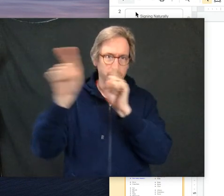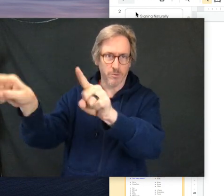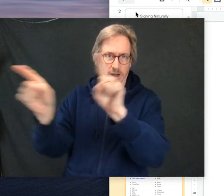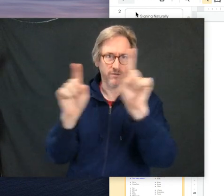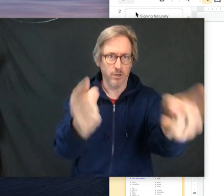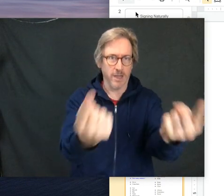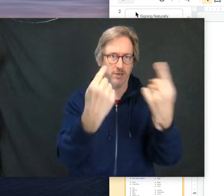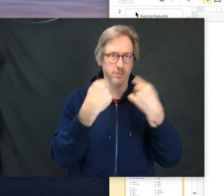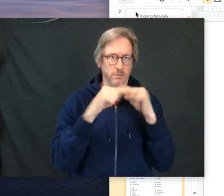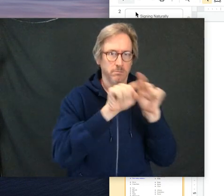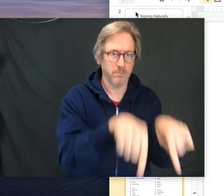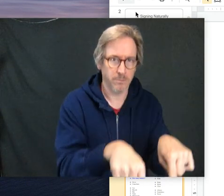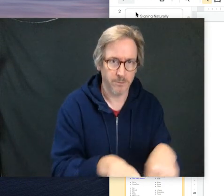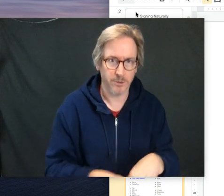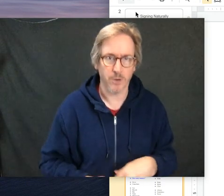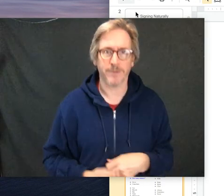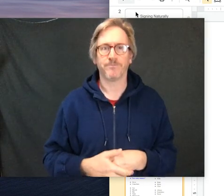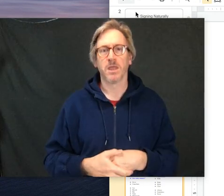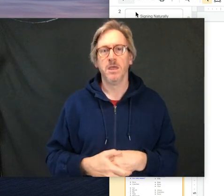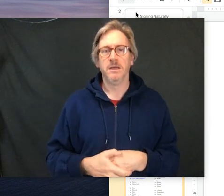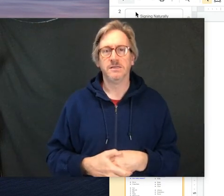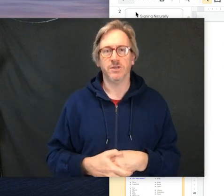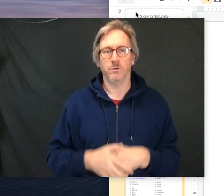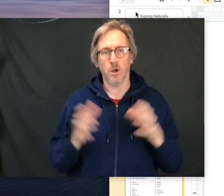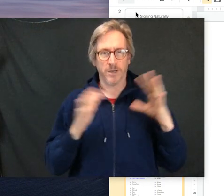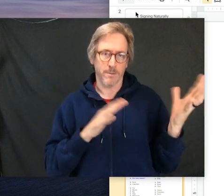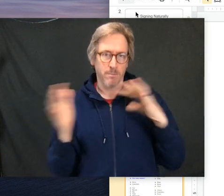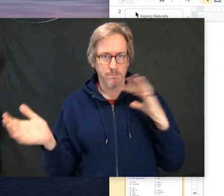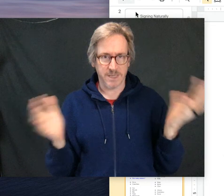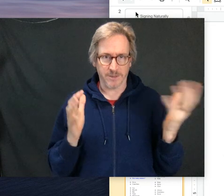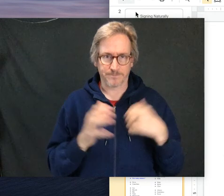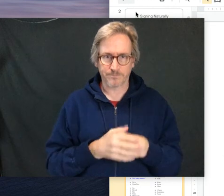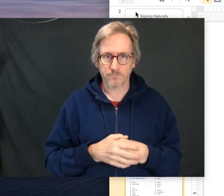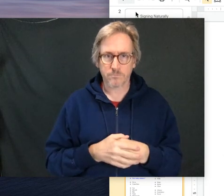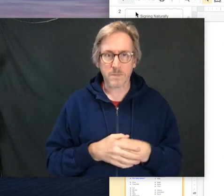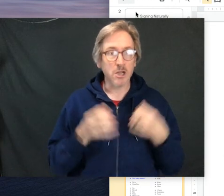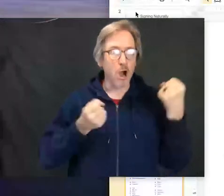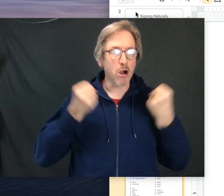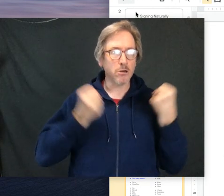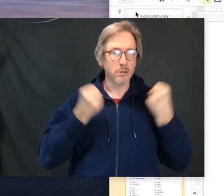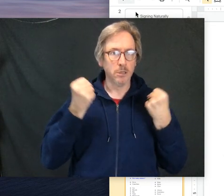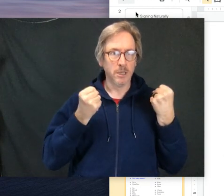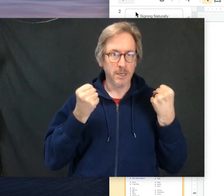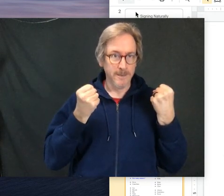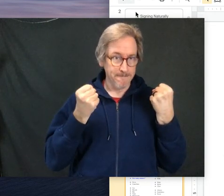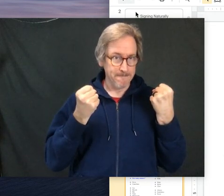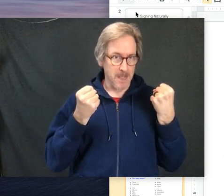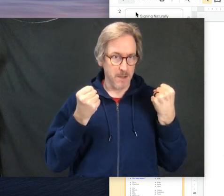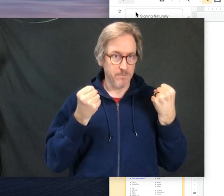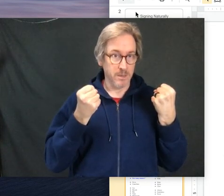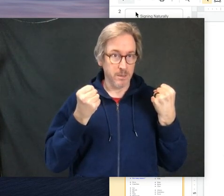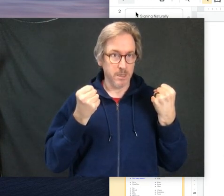agrees with whatever location you're going. So go and come, same thing. Car.